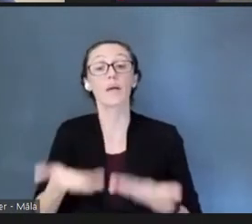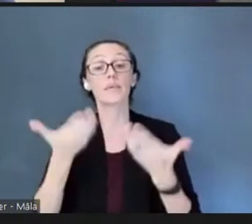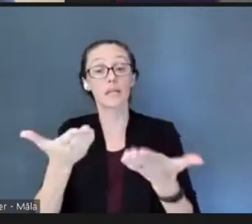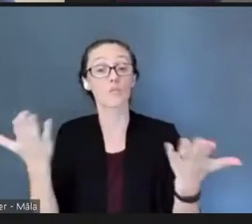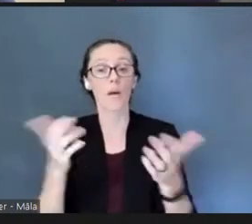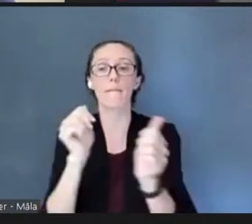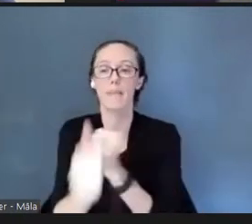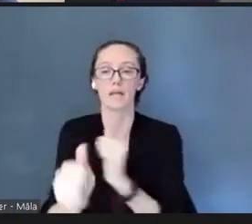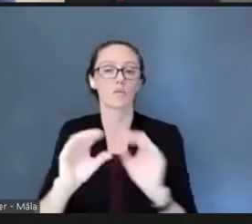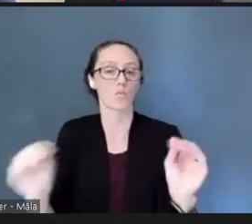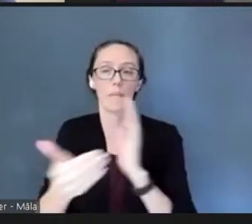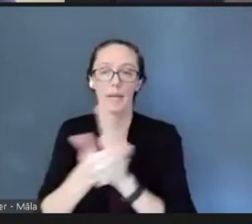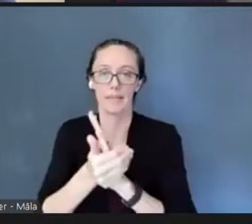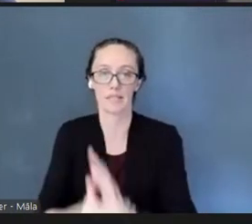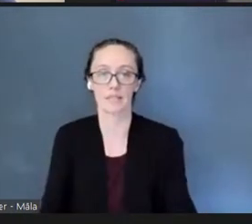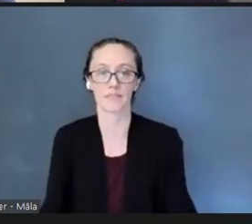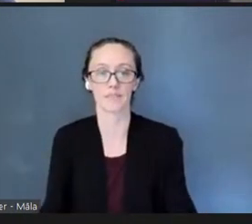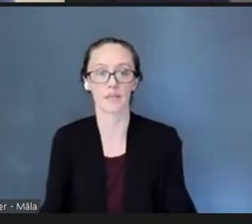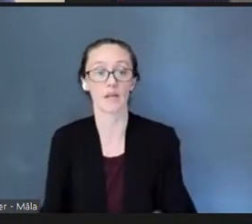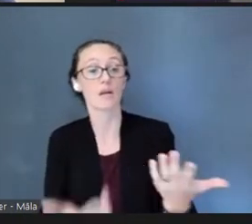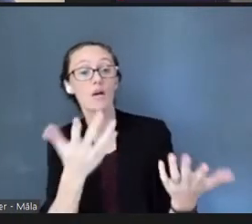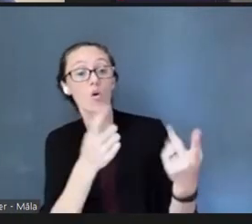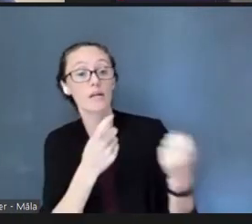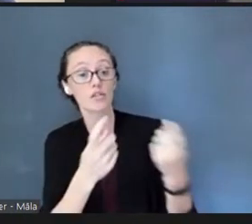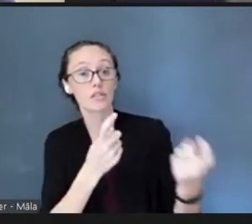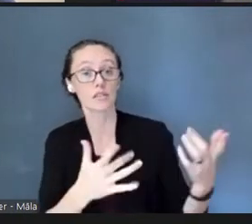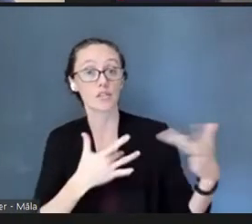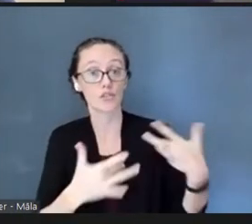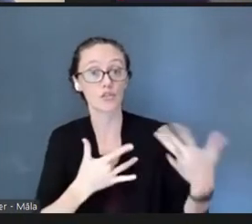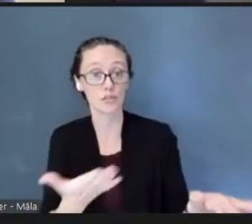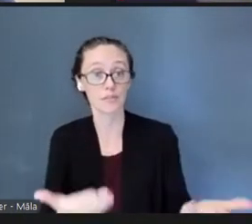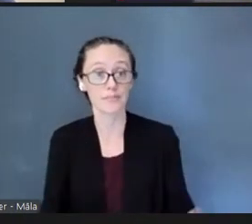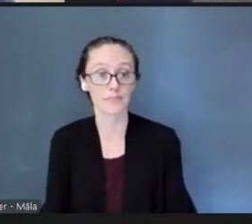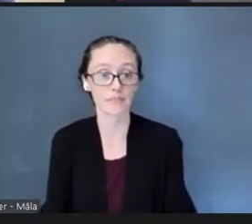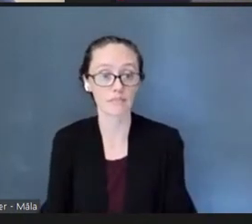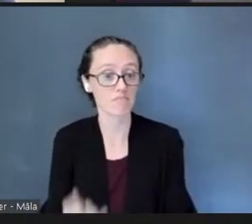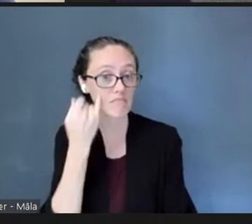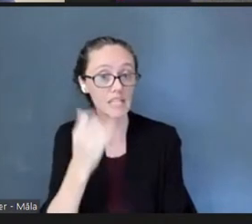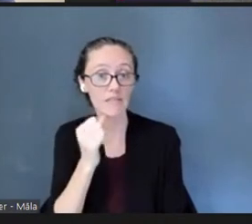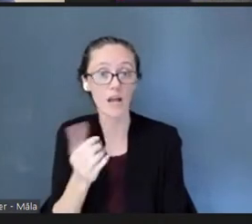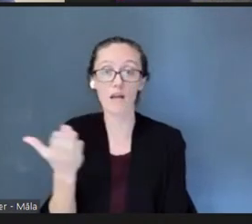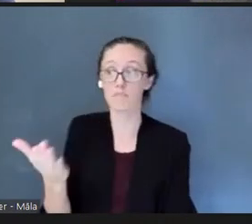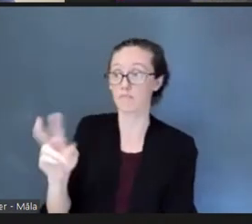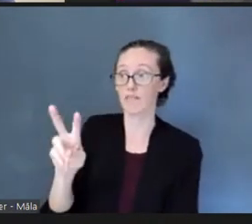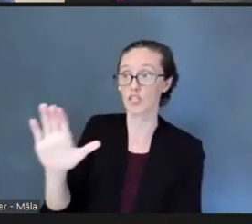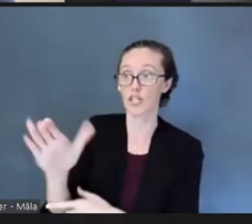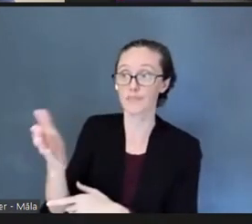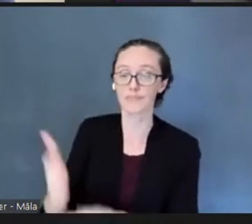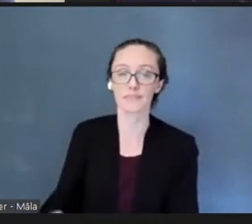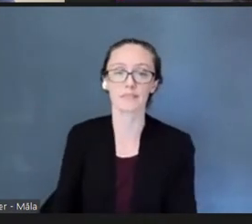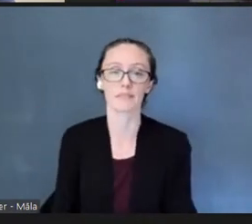pass unamended. Questions, concerns? If not, Vice Chair.